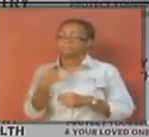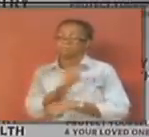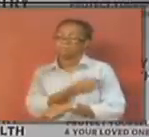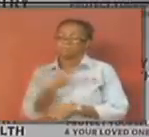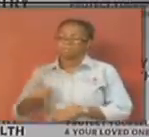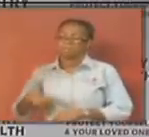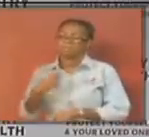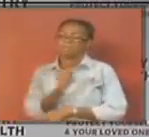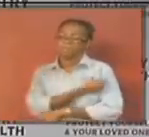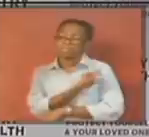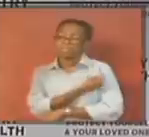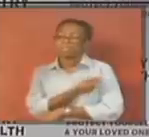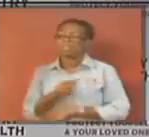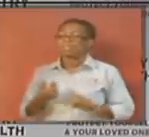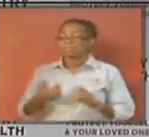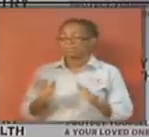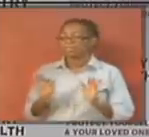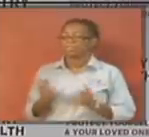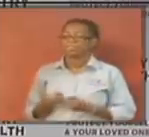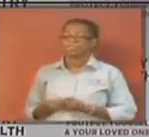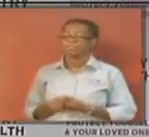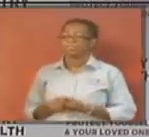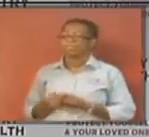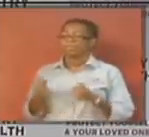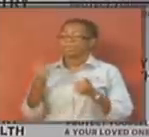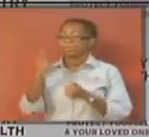from CNC3.